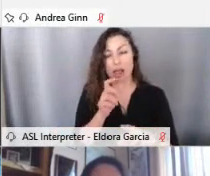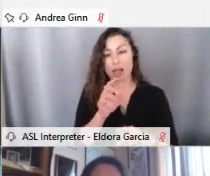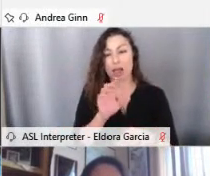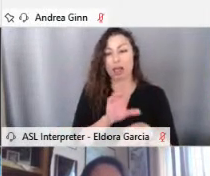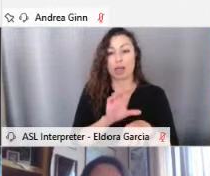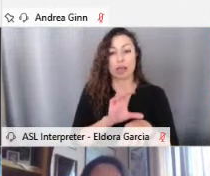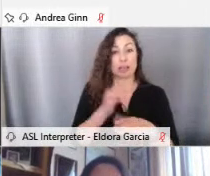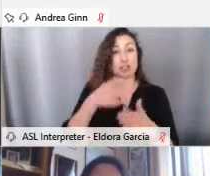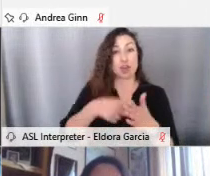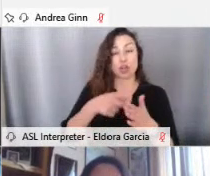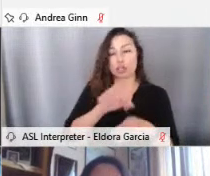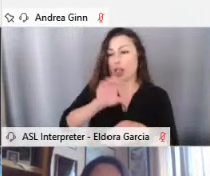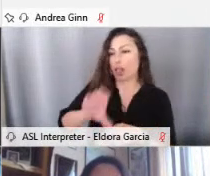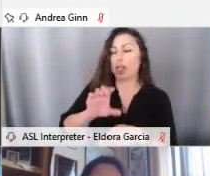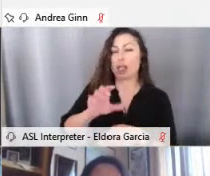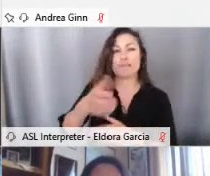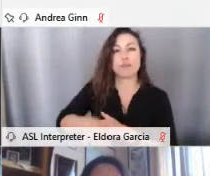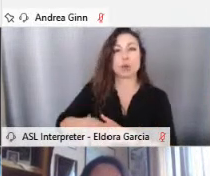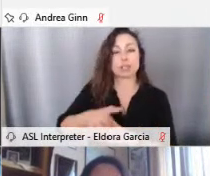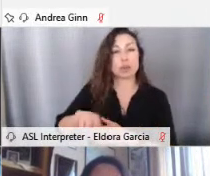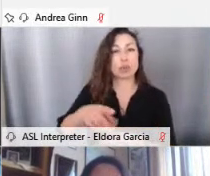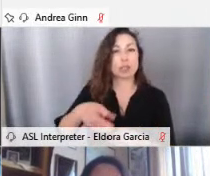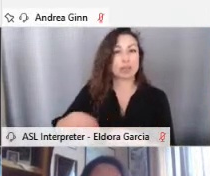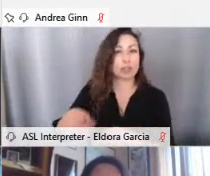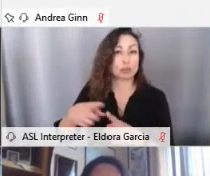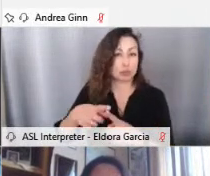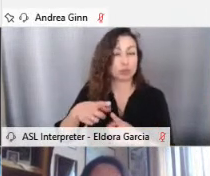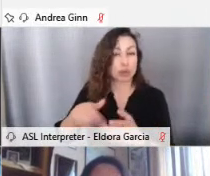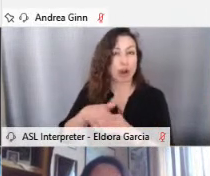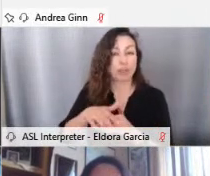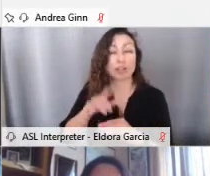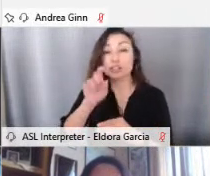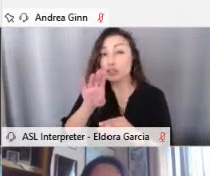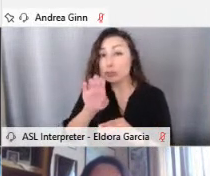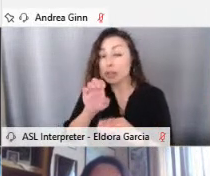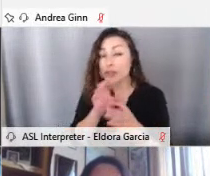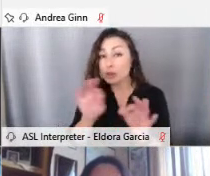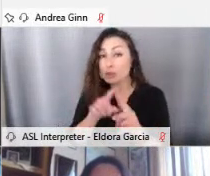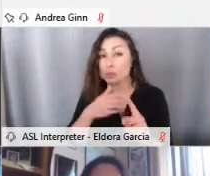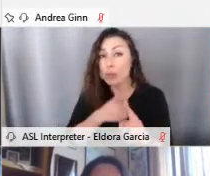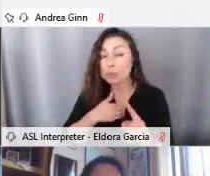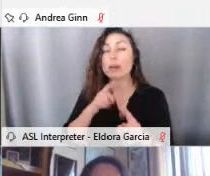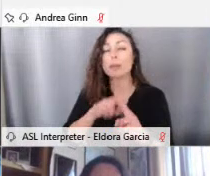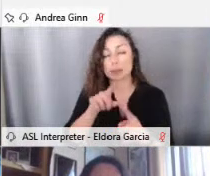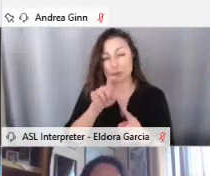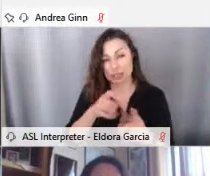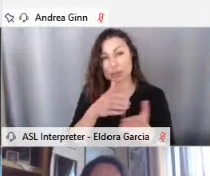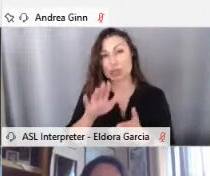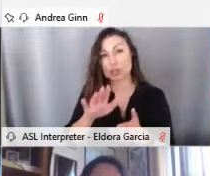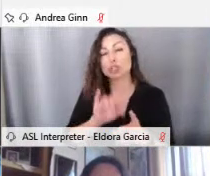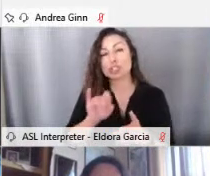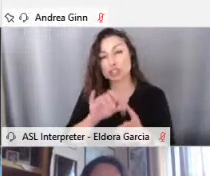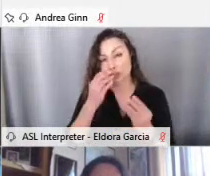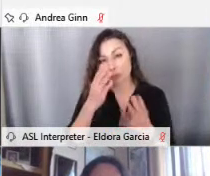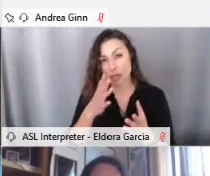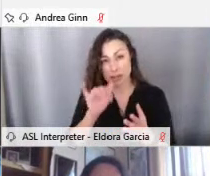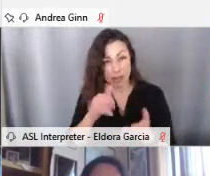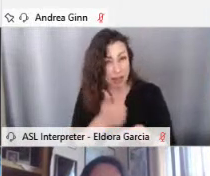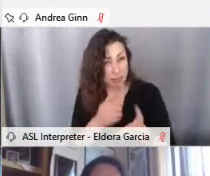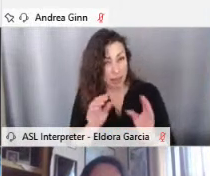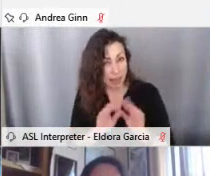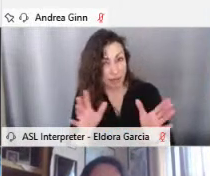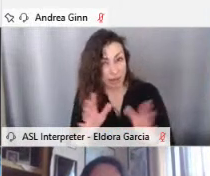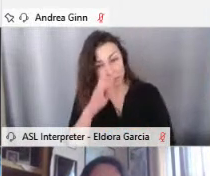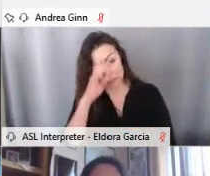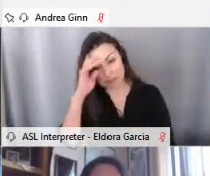to the individuals that they cover. So the test should be free to members, but you do need to bring your insurance information. Does that help